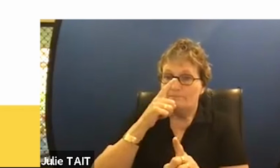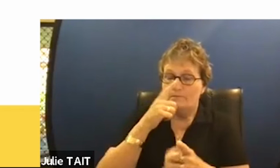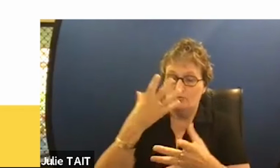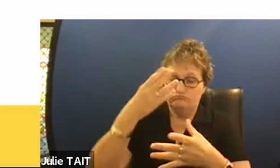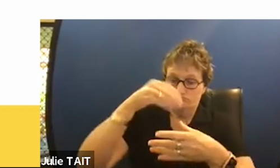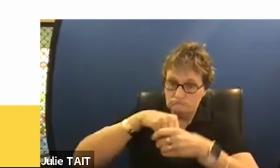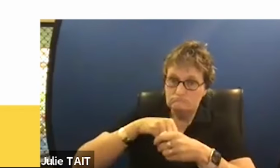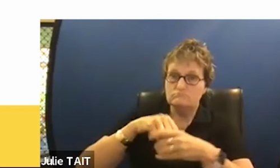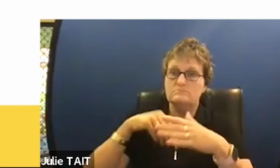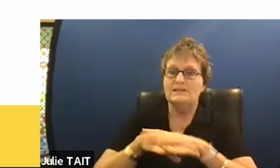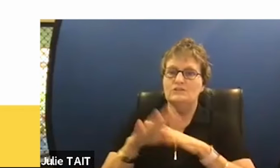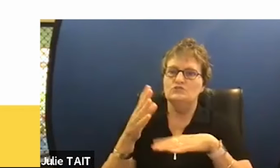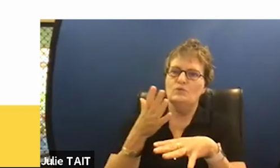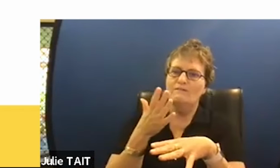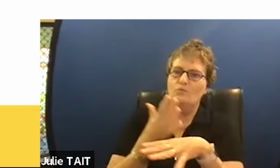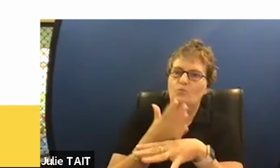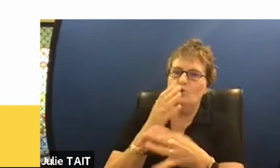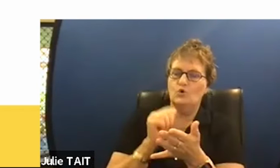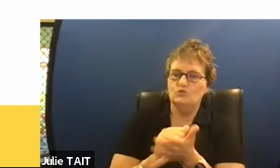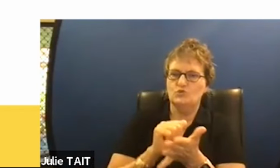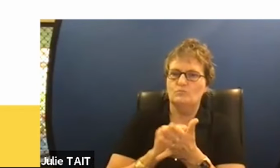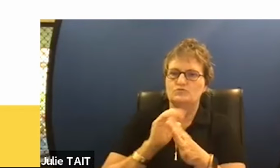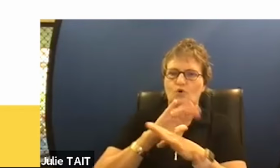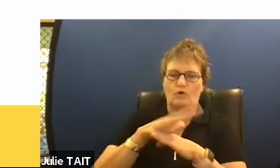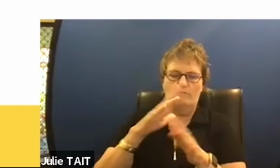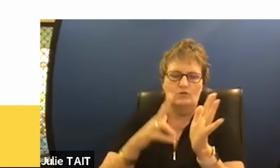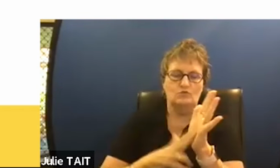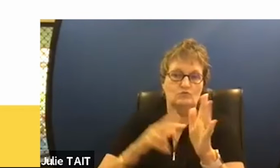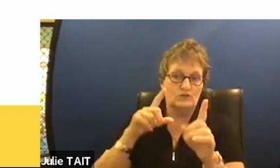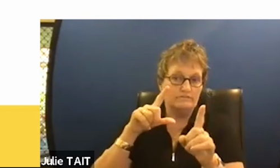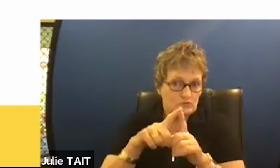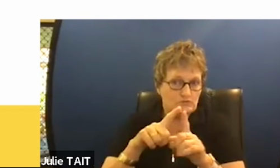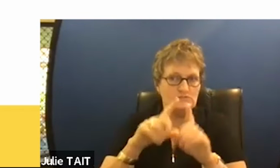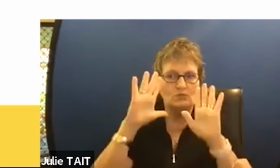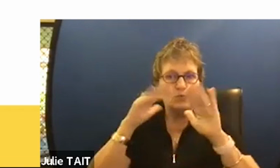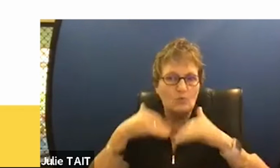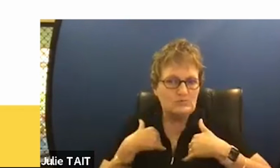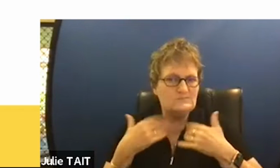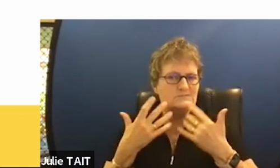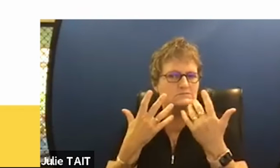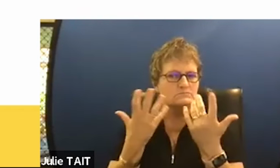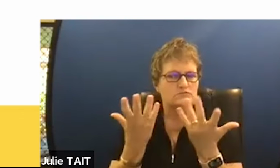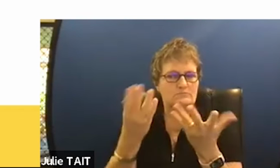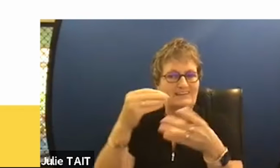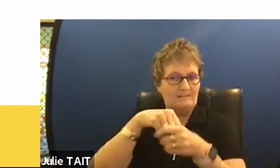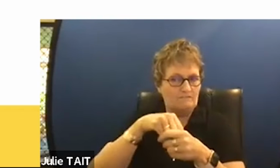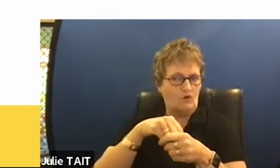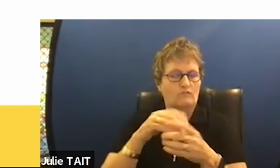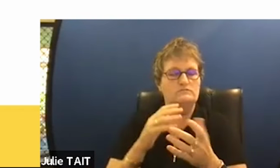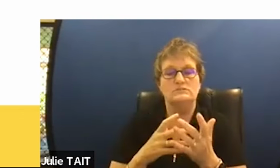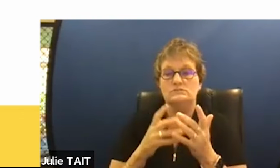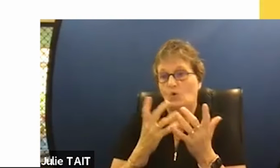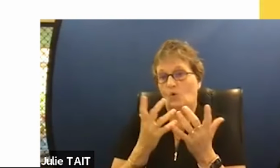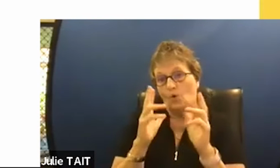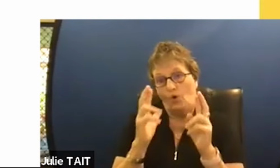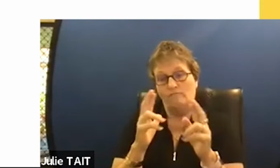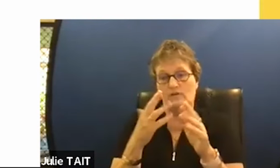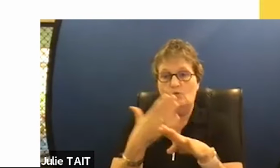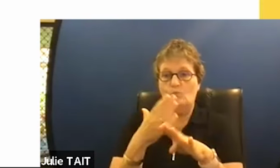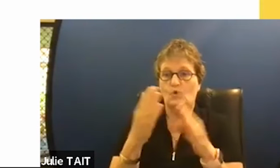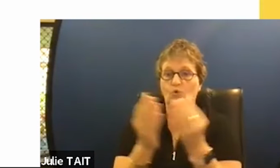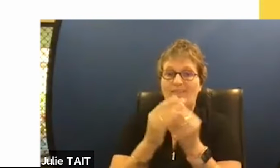run workshops around neurodiversity and autism. And that's something that we're looking at with Aspect in the new year.